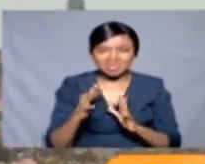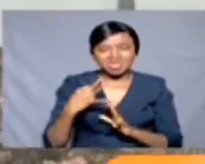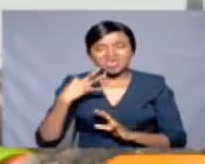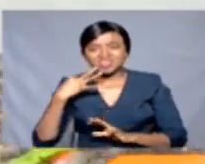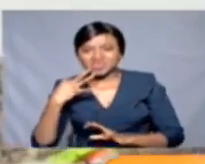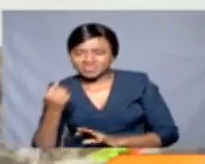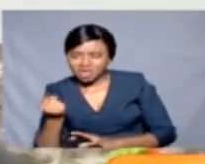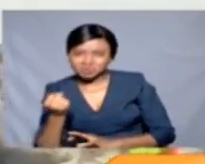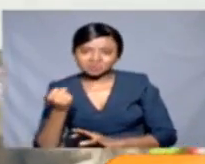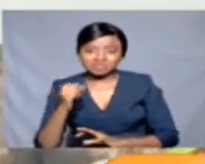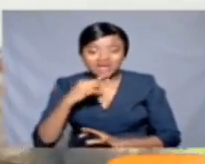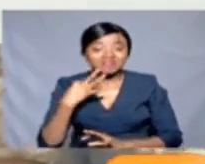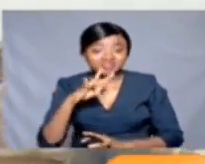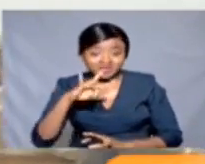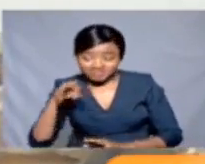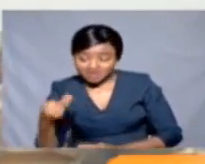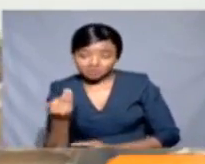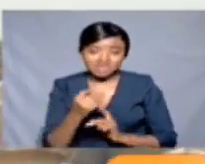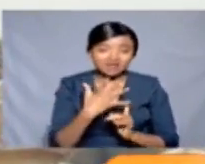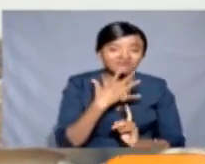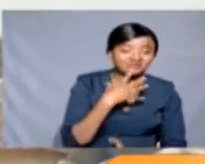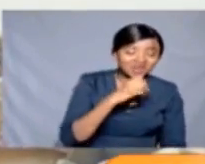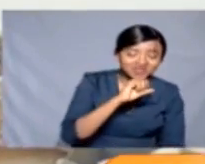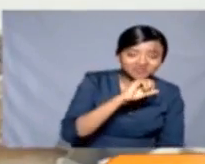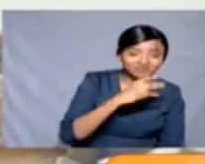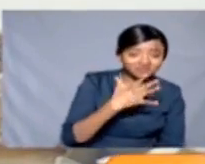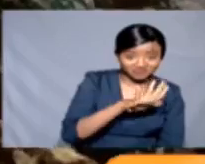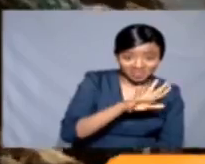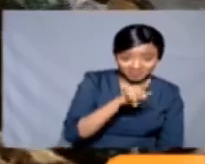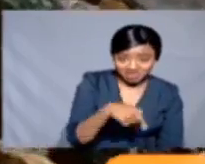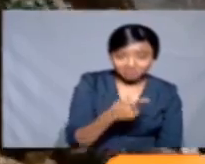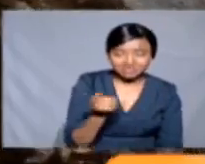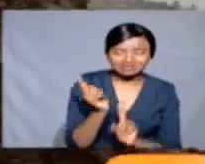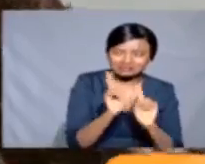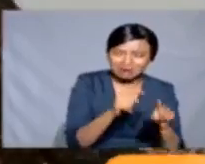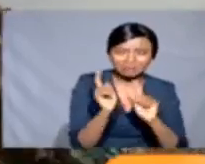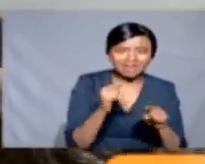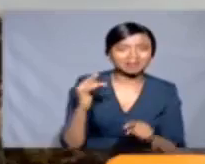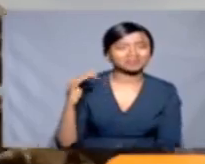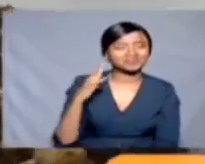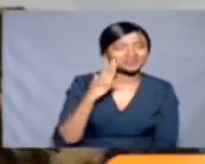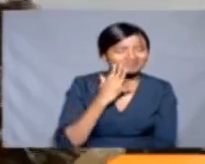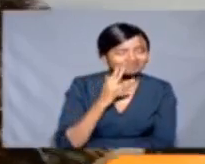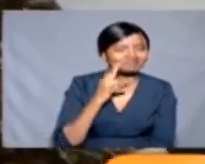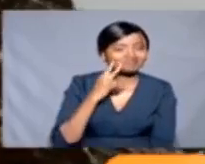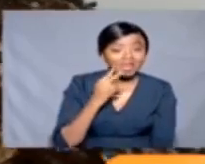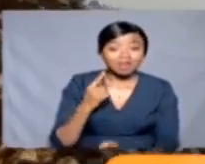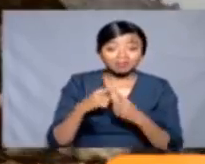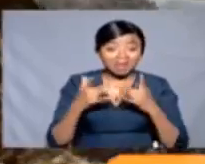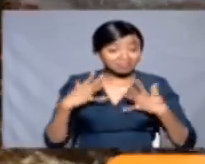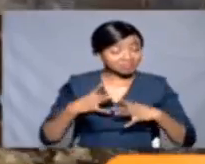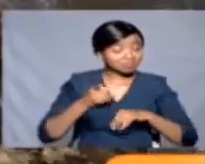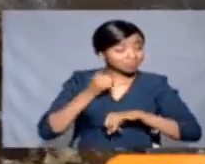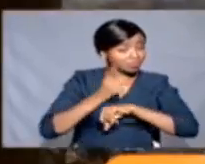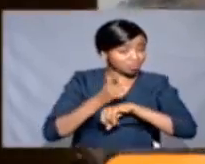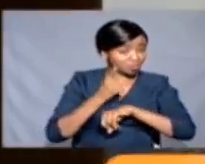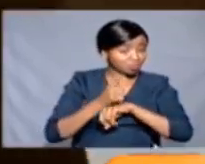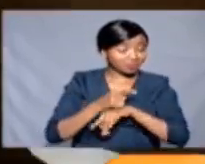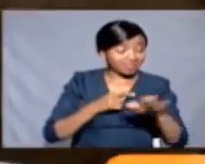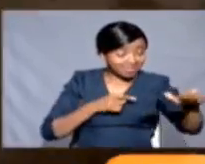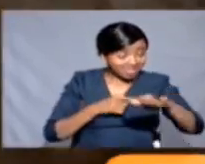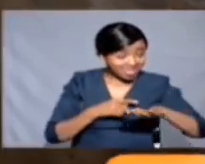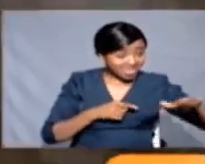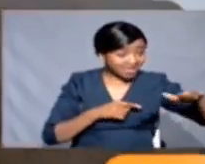5,000 trash collectors come here every day. But experts have warned that the dam